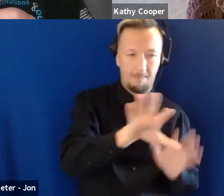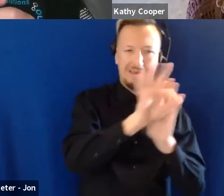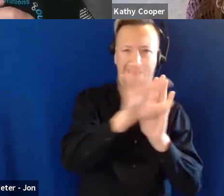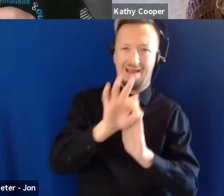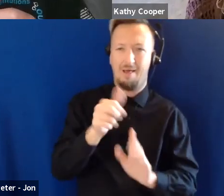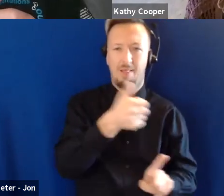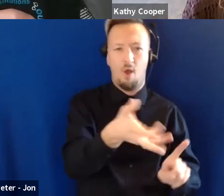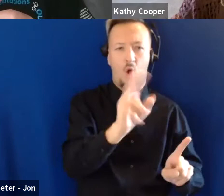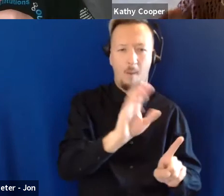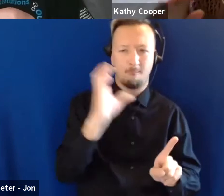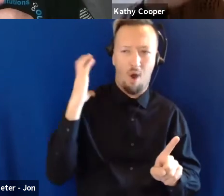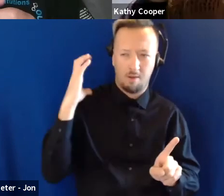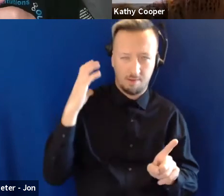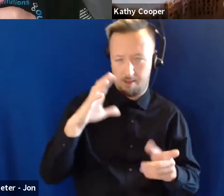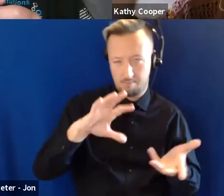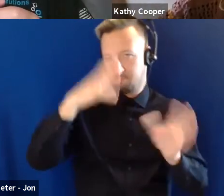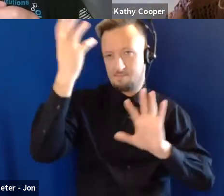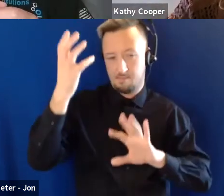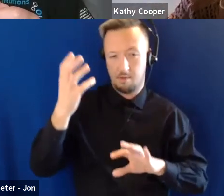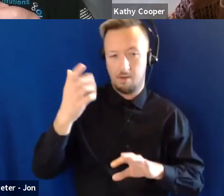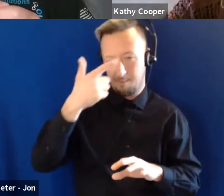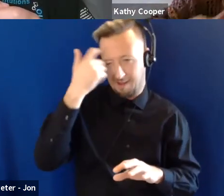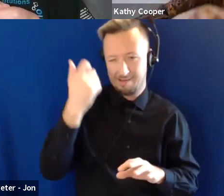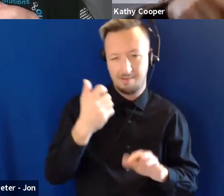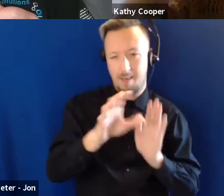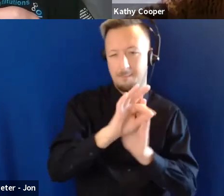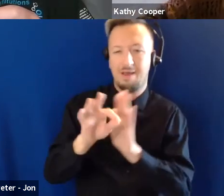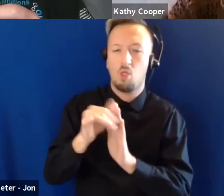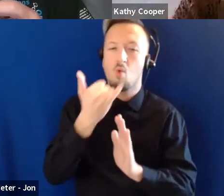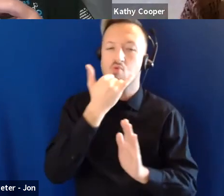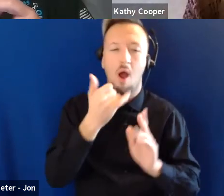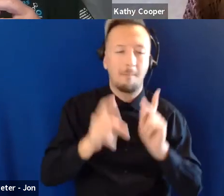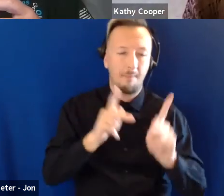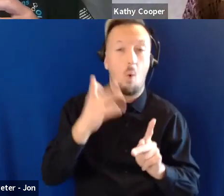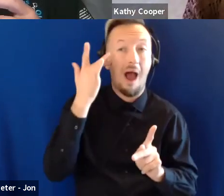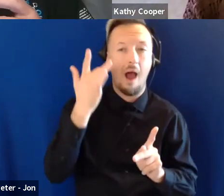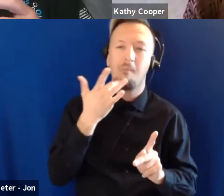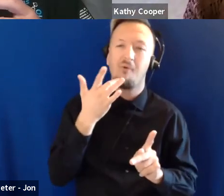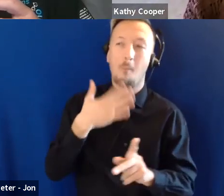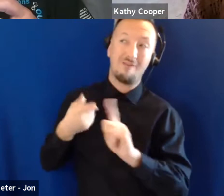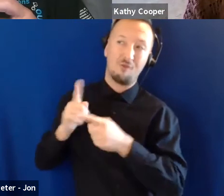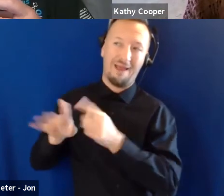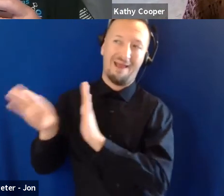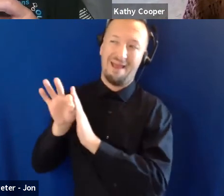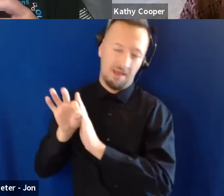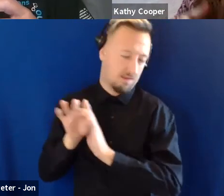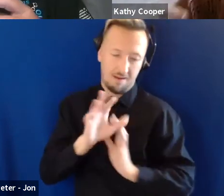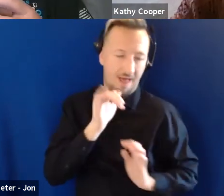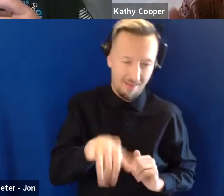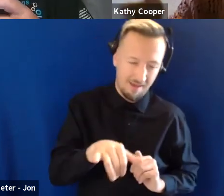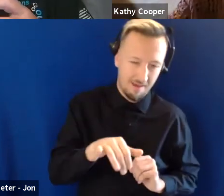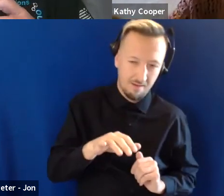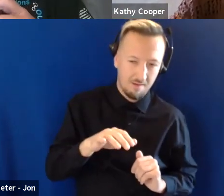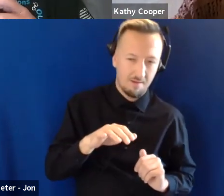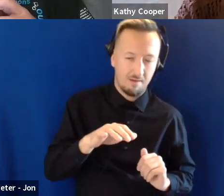experiences ever because they didn't get the right people. They just chose their friends. And I don't think that's what a SILC board should be. So